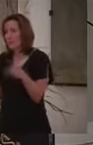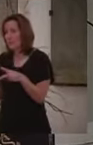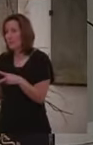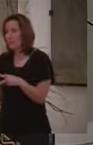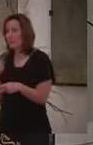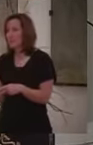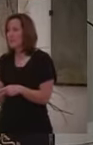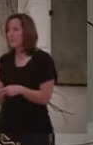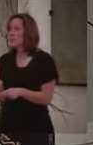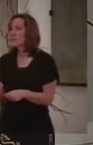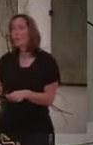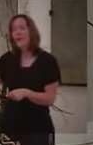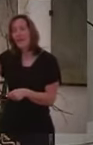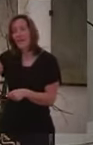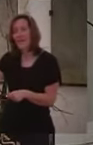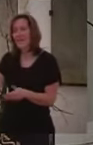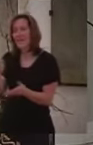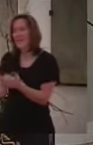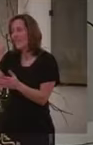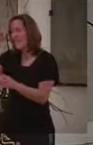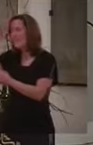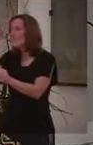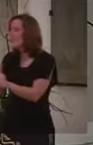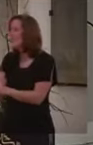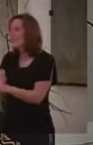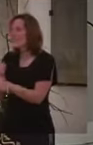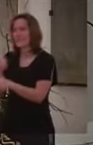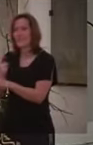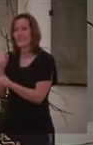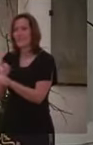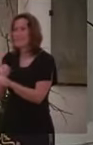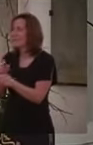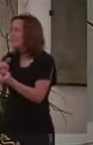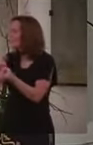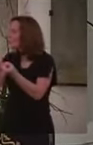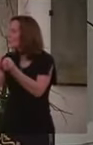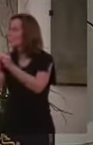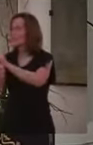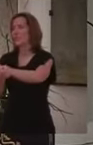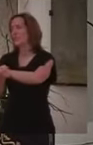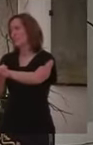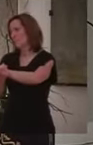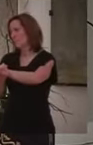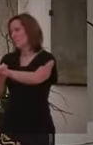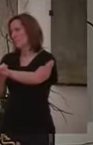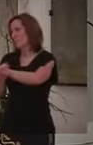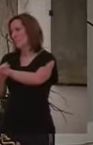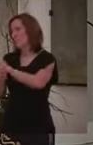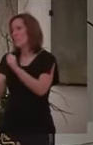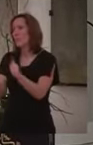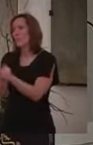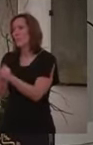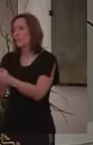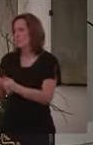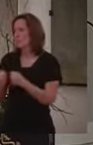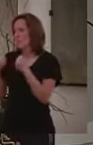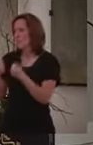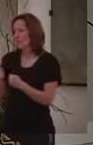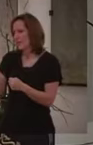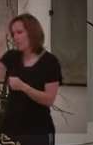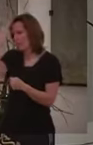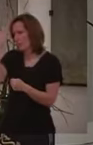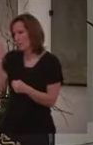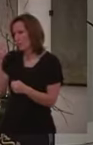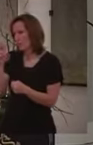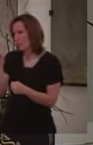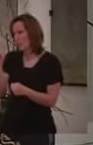It's only by God that faith could make that kind of change. With the might of Rome